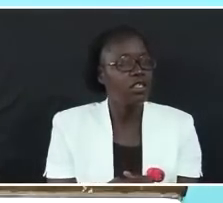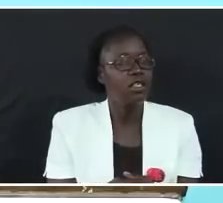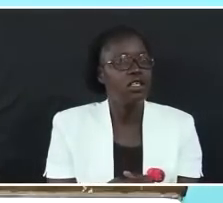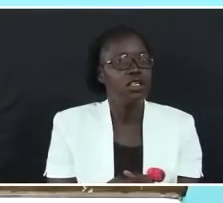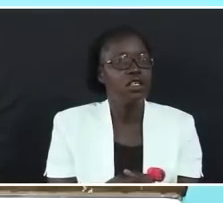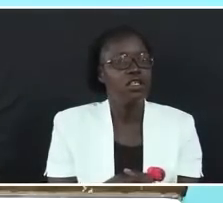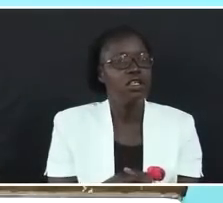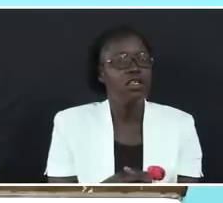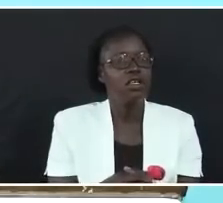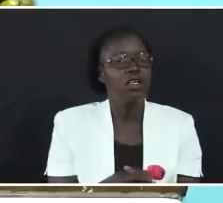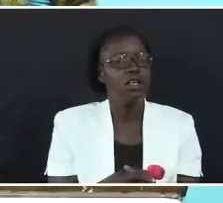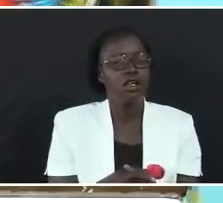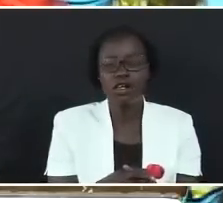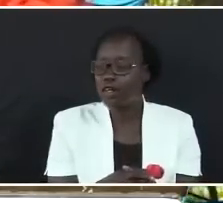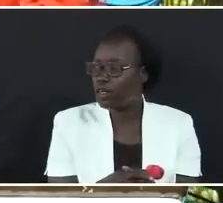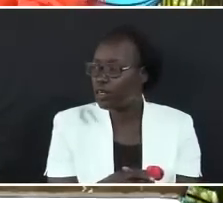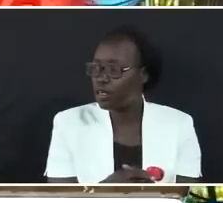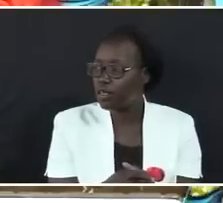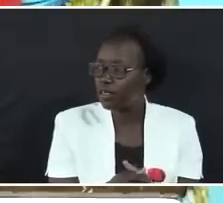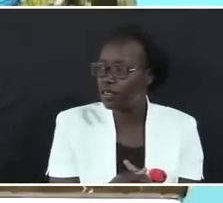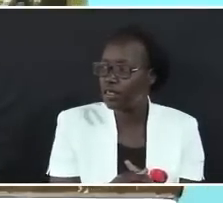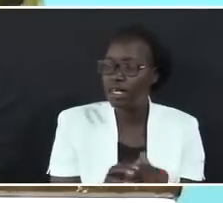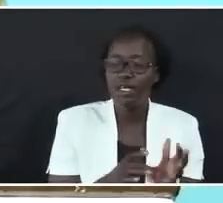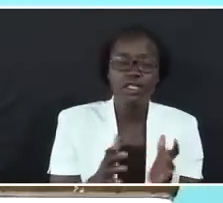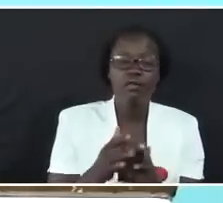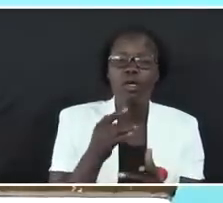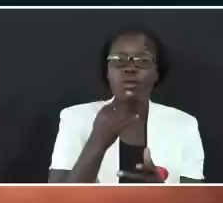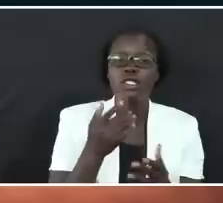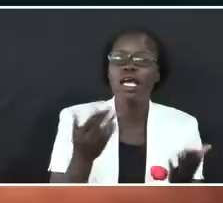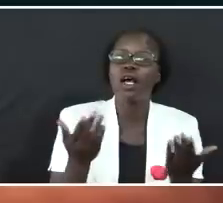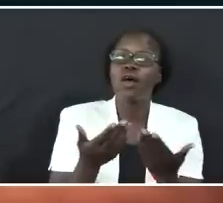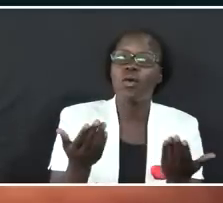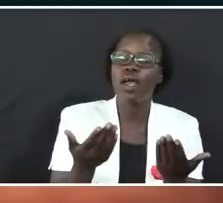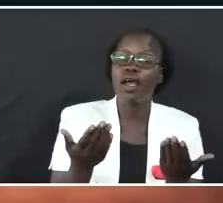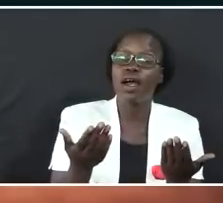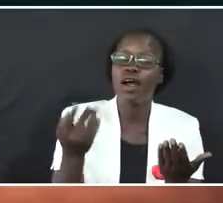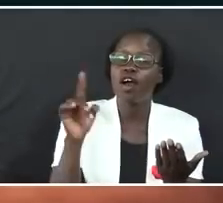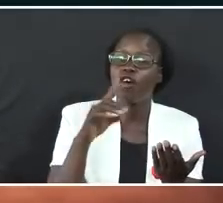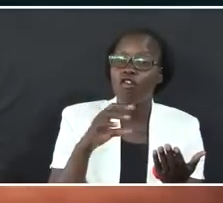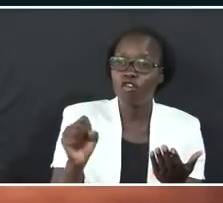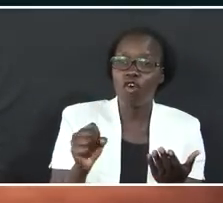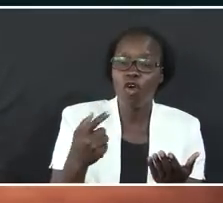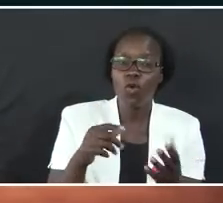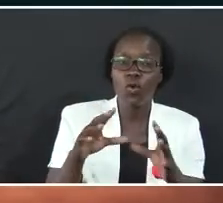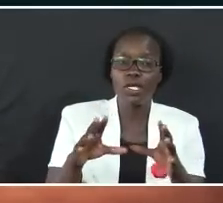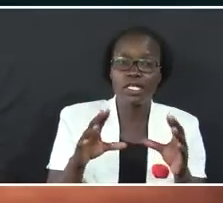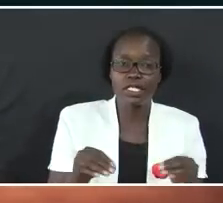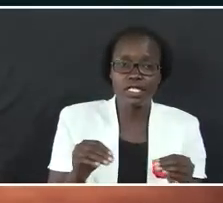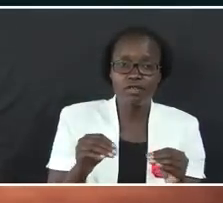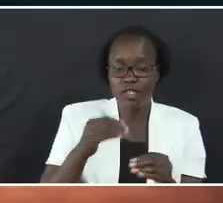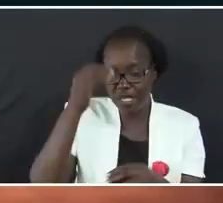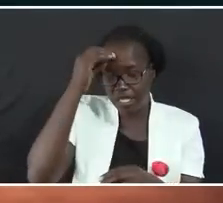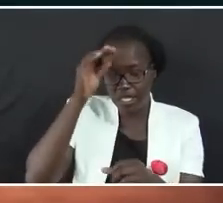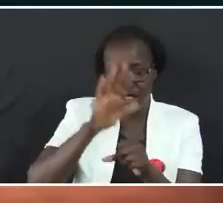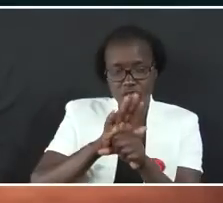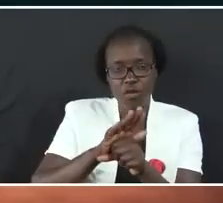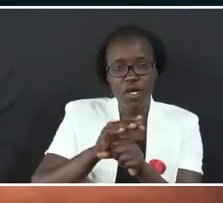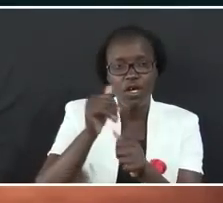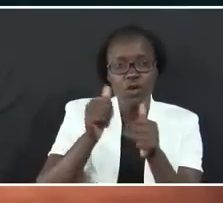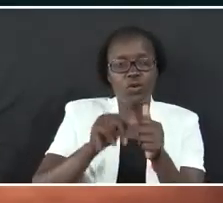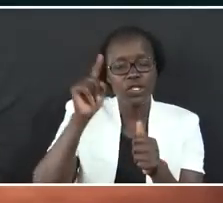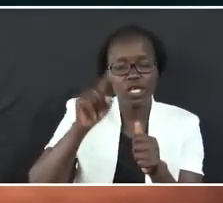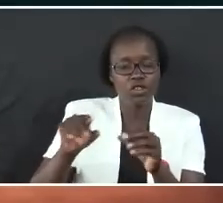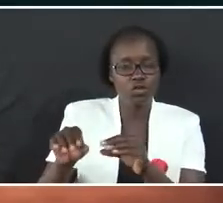Hebrews 12, 28, 29. The Bible says, wherefore, we receiving a kingdom which cannot